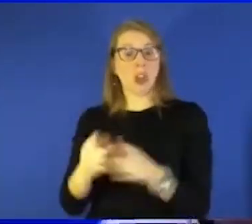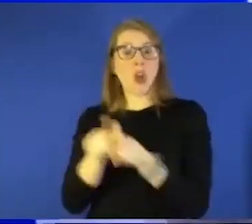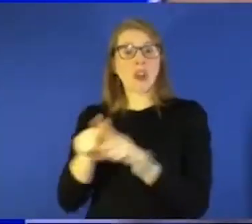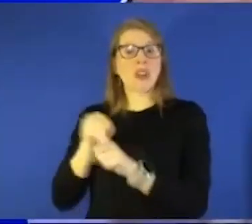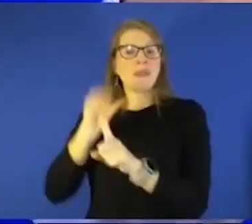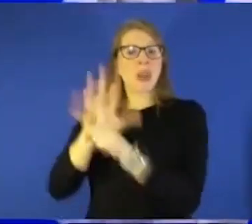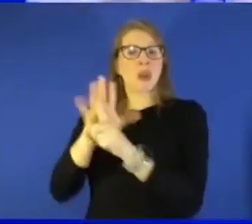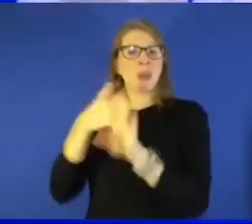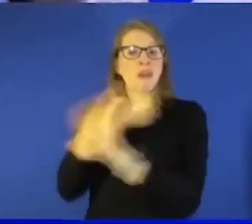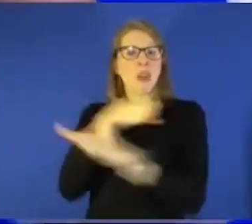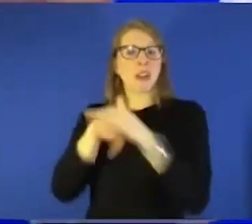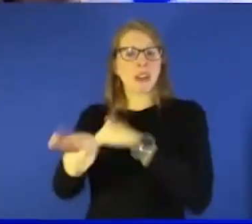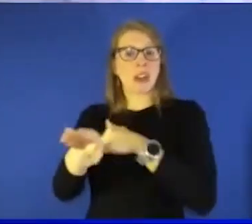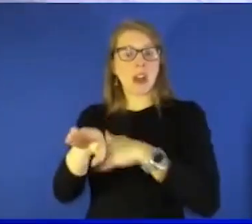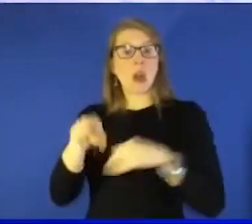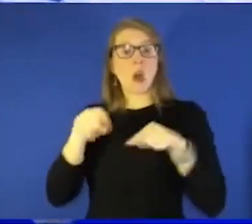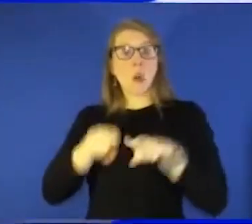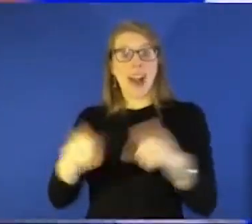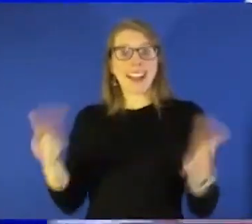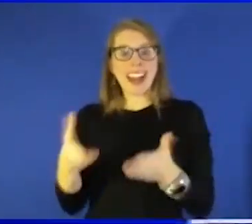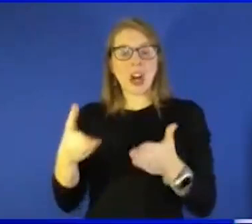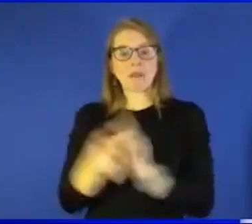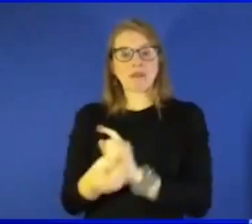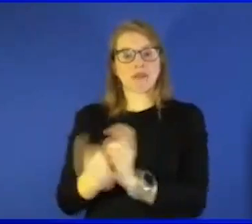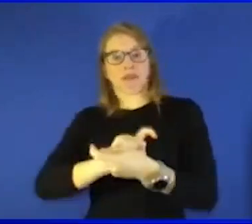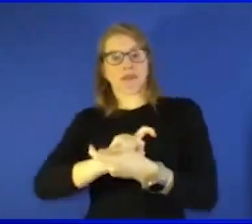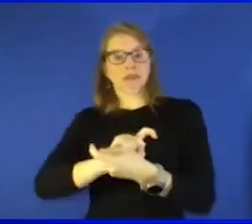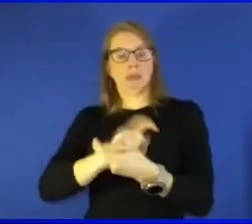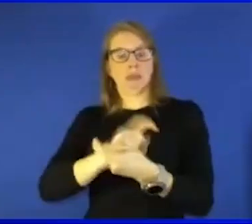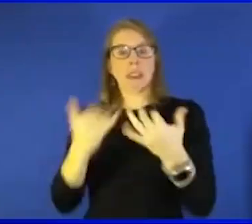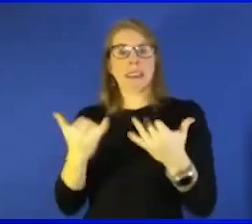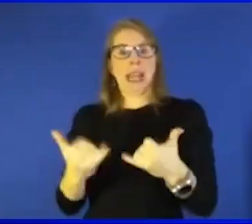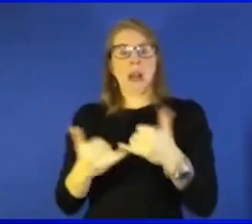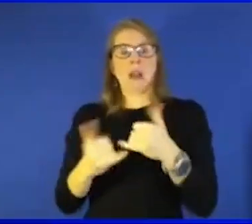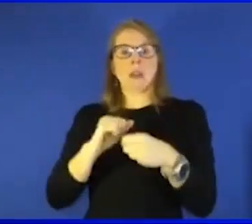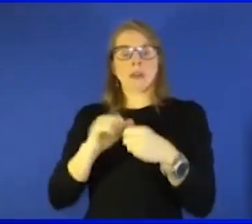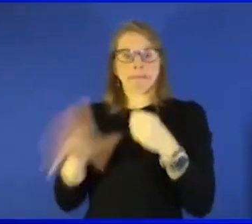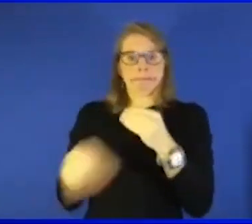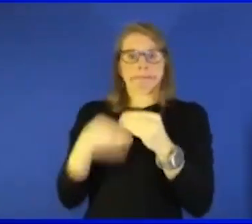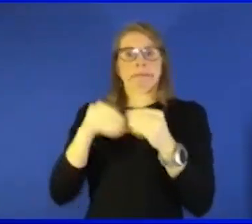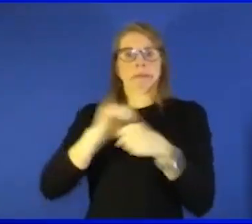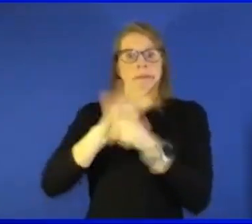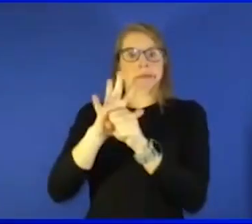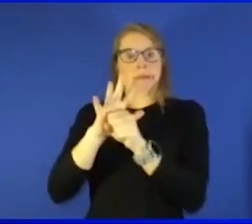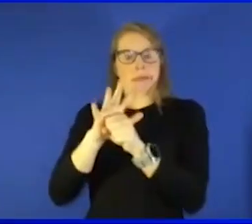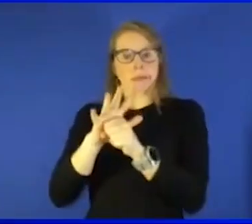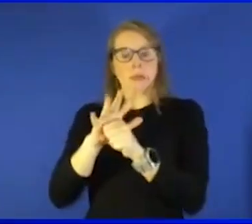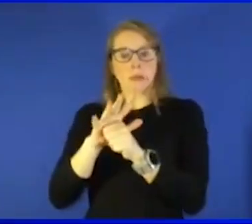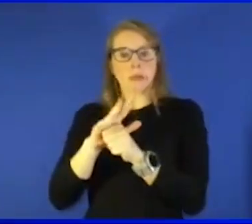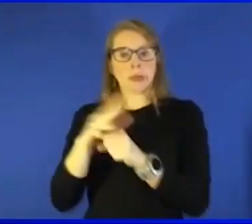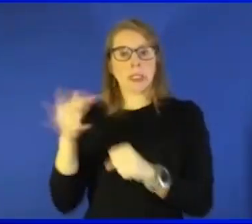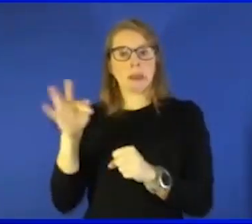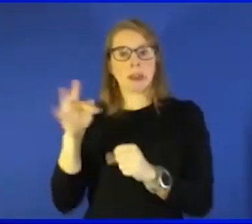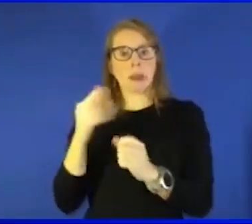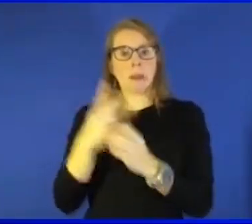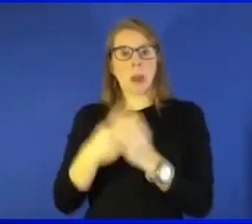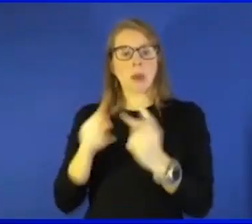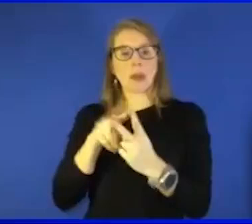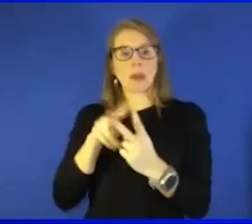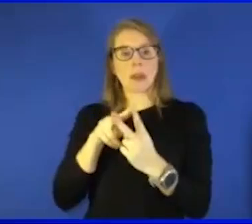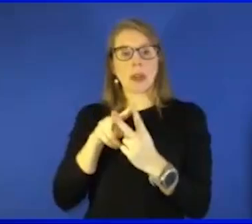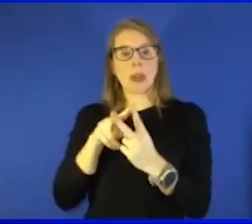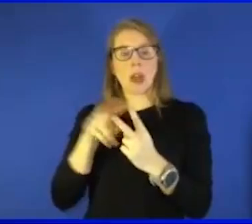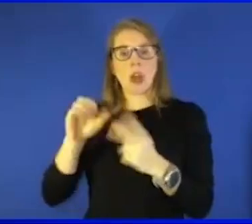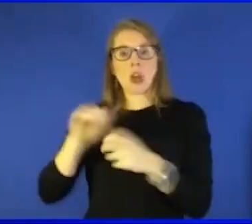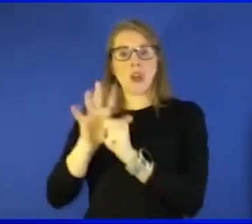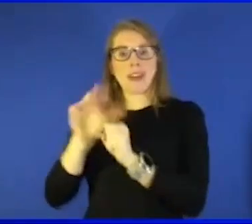in, and while here converted and has COVID-19 as well as parainfluenza. We checked their COVID antibodies, she doesn't make any. And